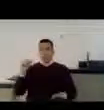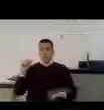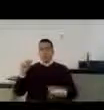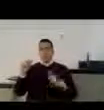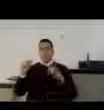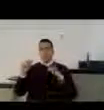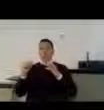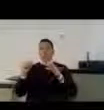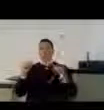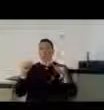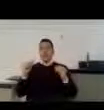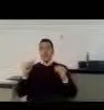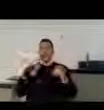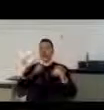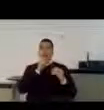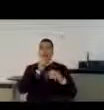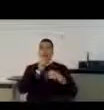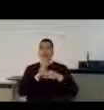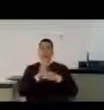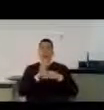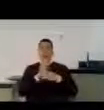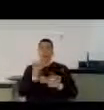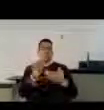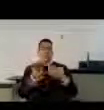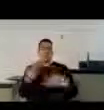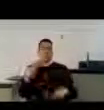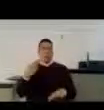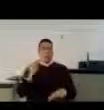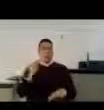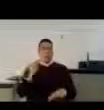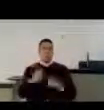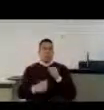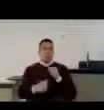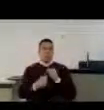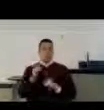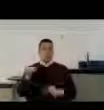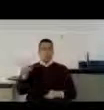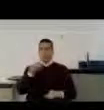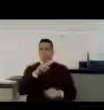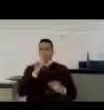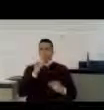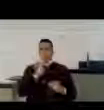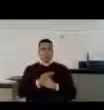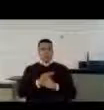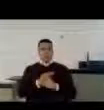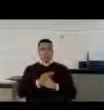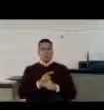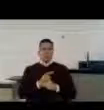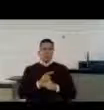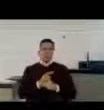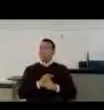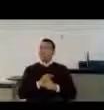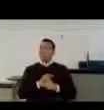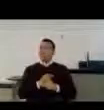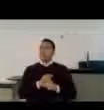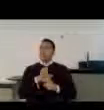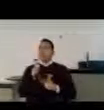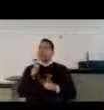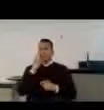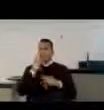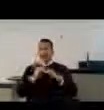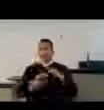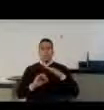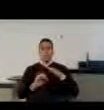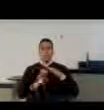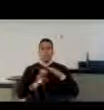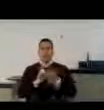disability. And in terms of age range, I think high school had the most hands up, no? Let's see for elementary school